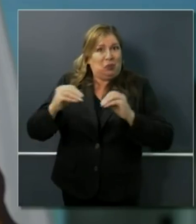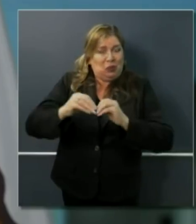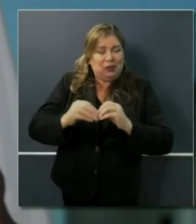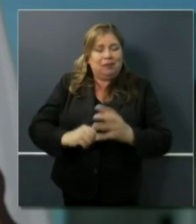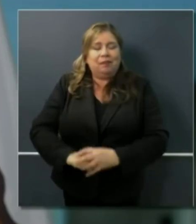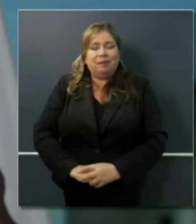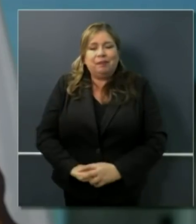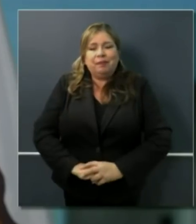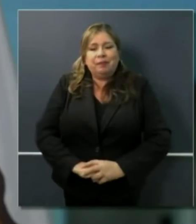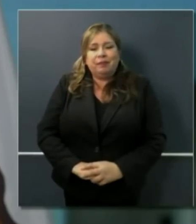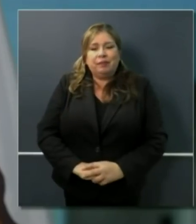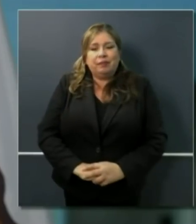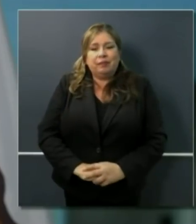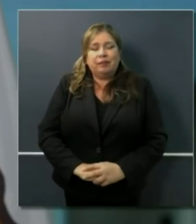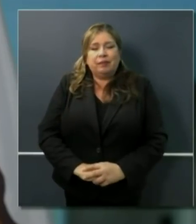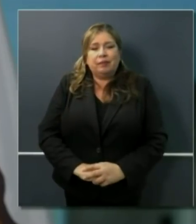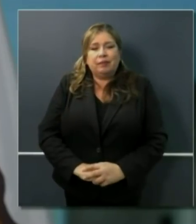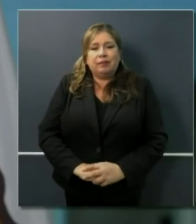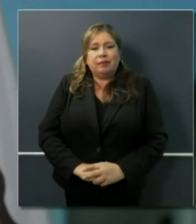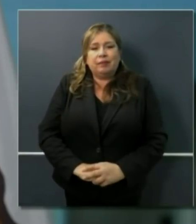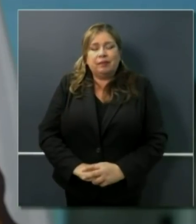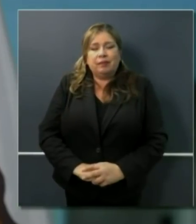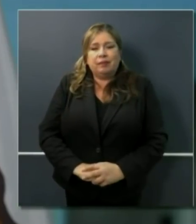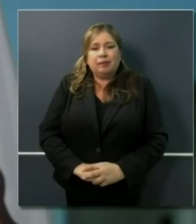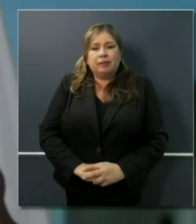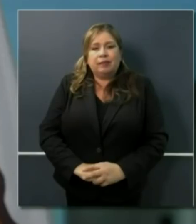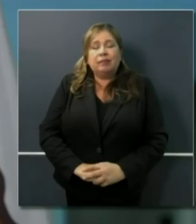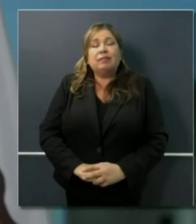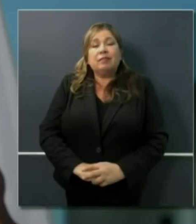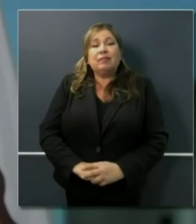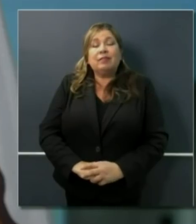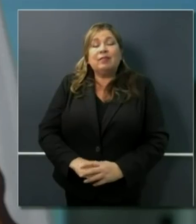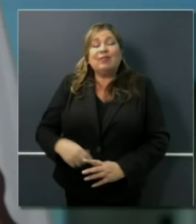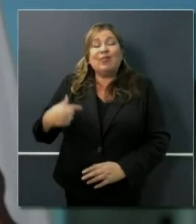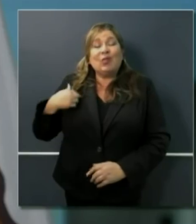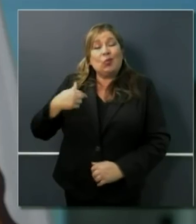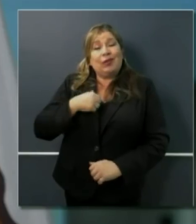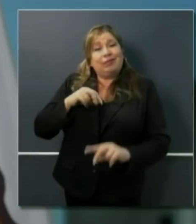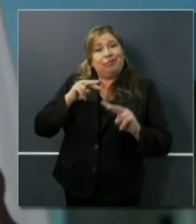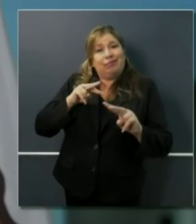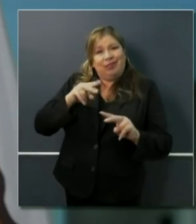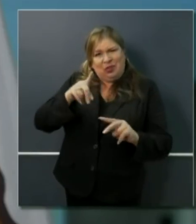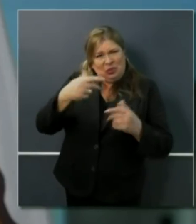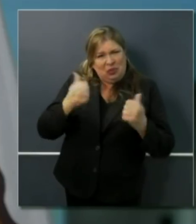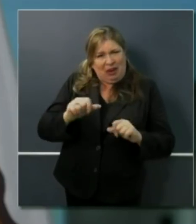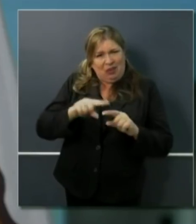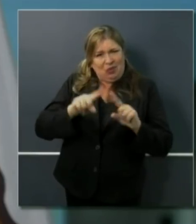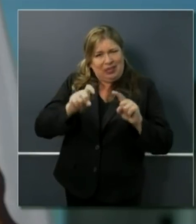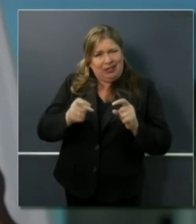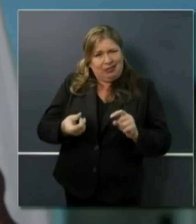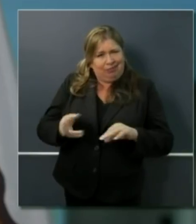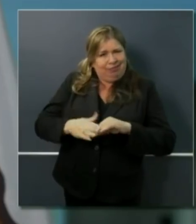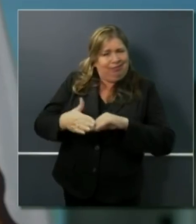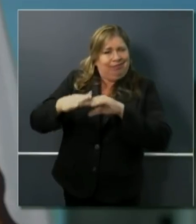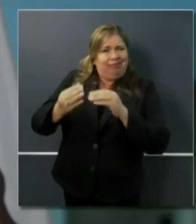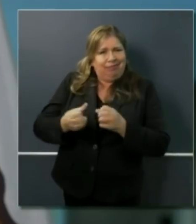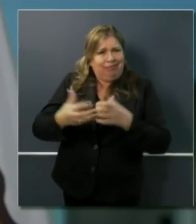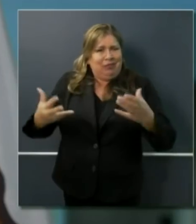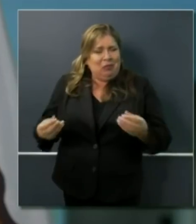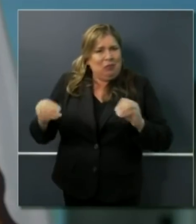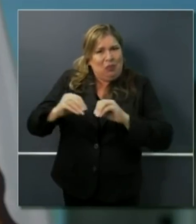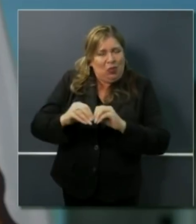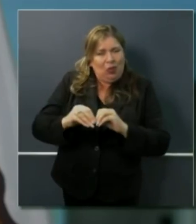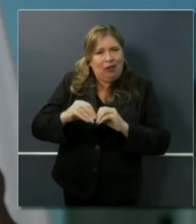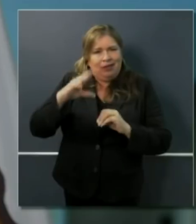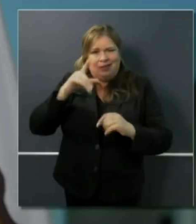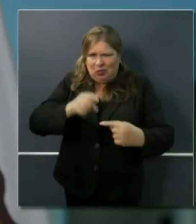all have been watching the state trying to ramp up testing to date, and it's struggled to do so. What level of testing would you